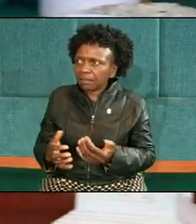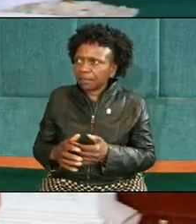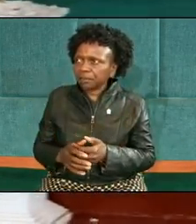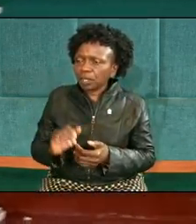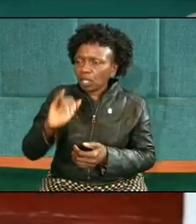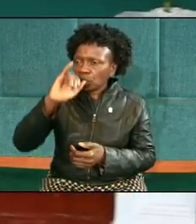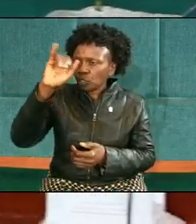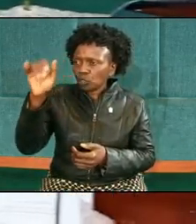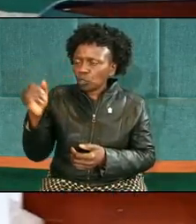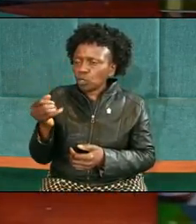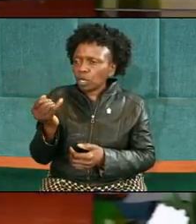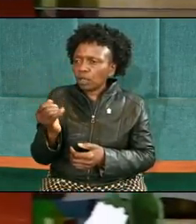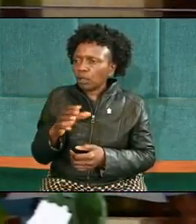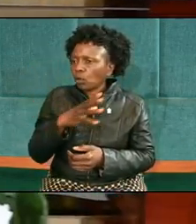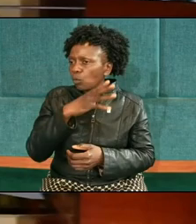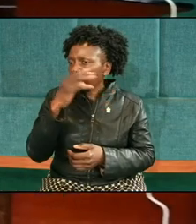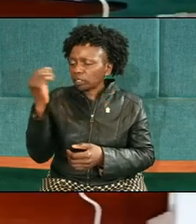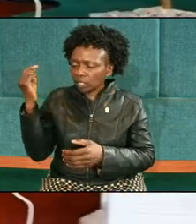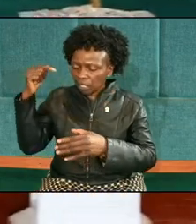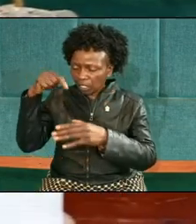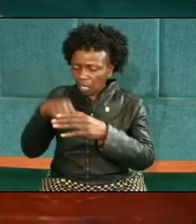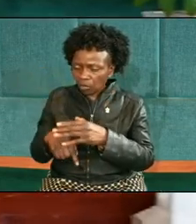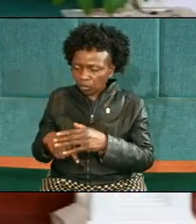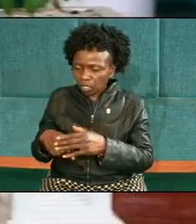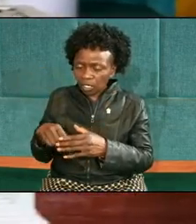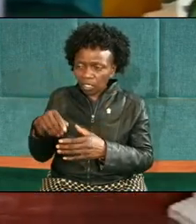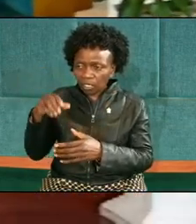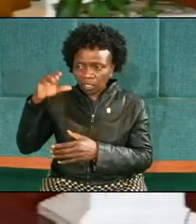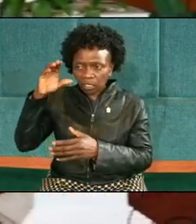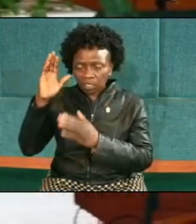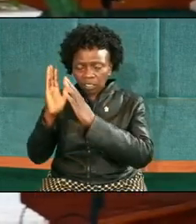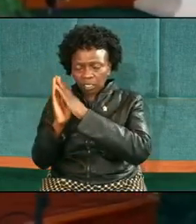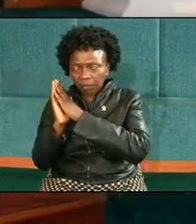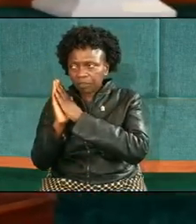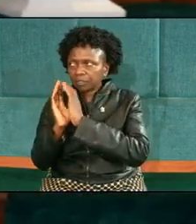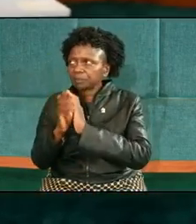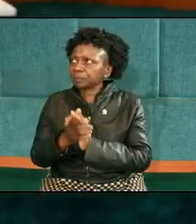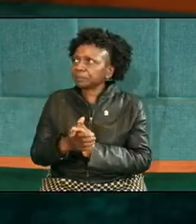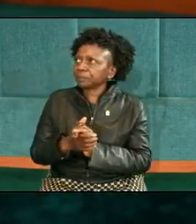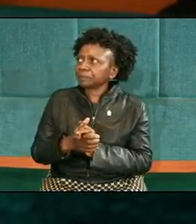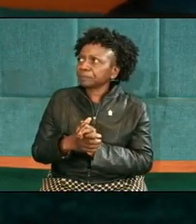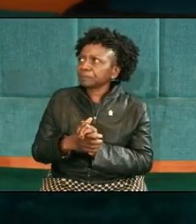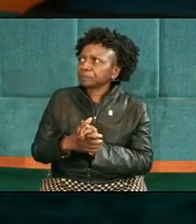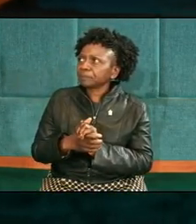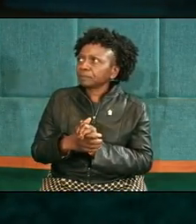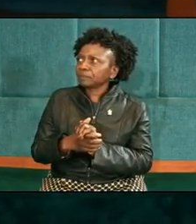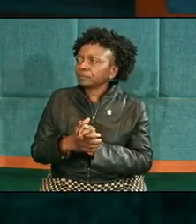But Jonah went down deck where he lay down. And this little rascal